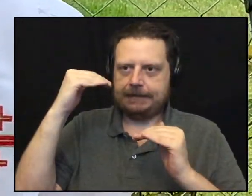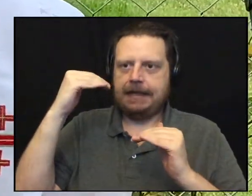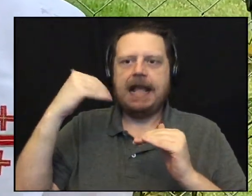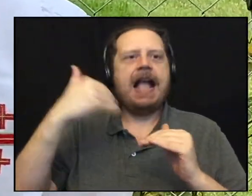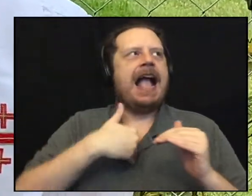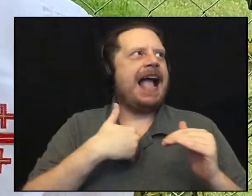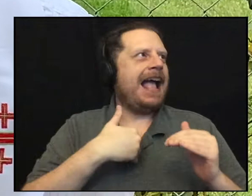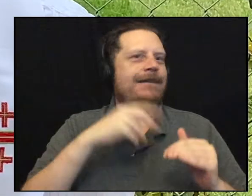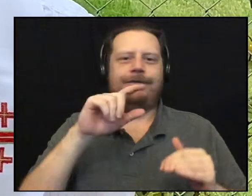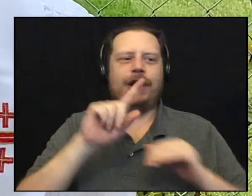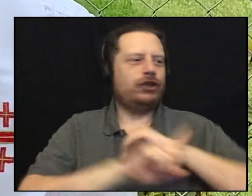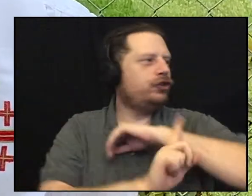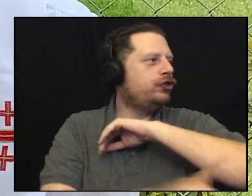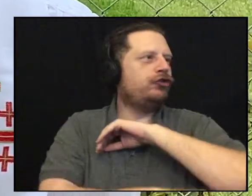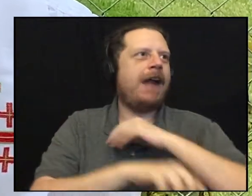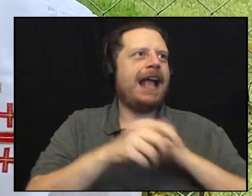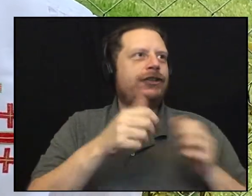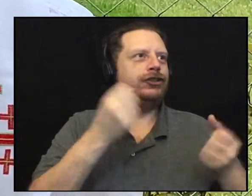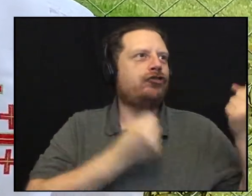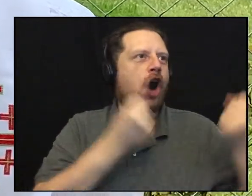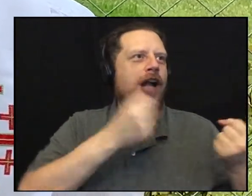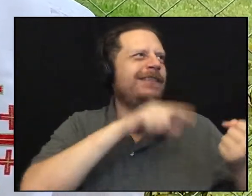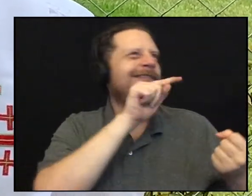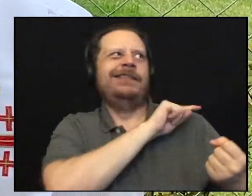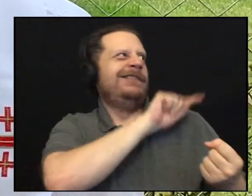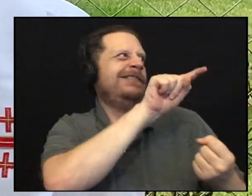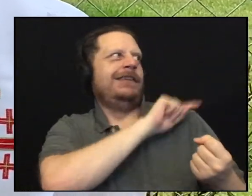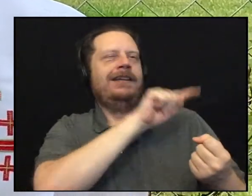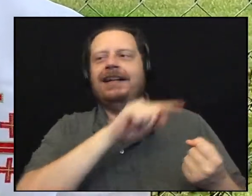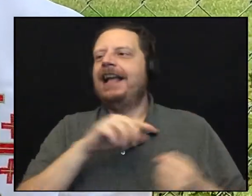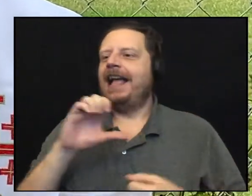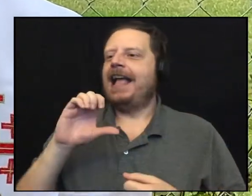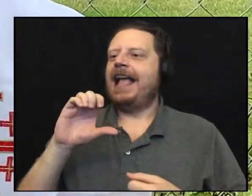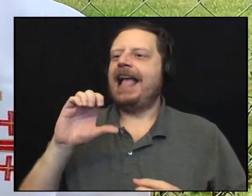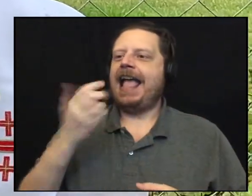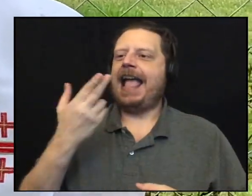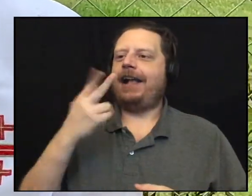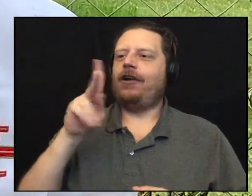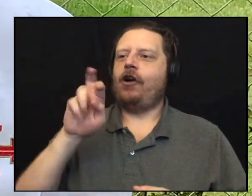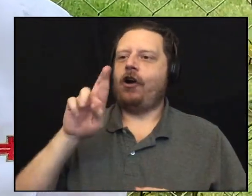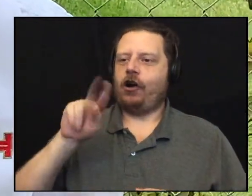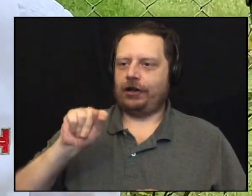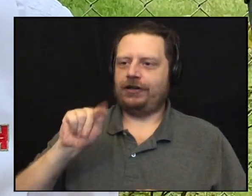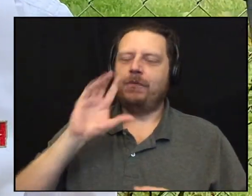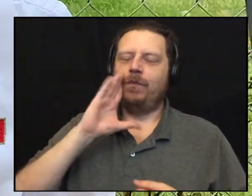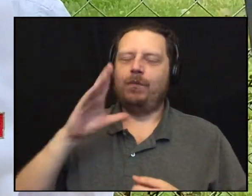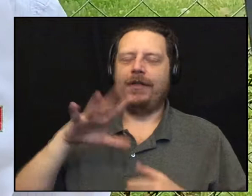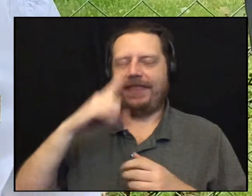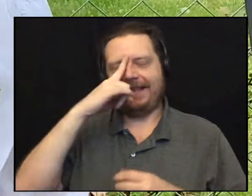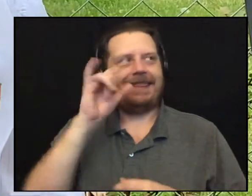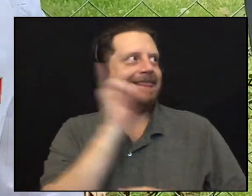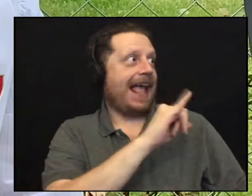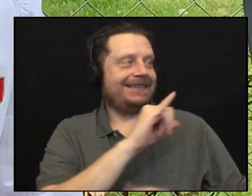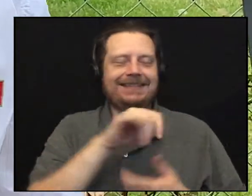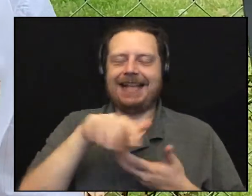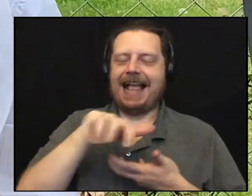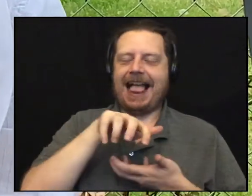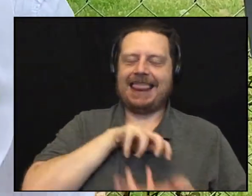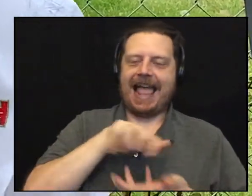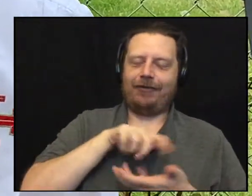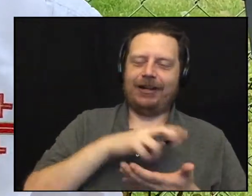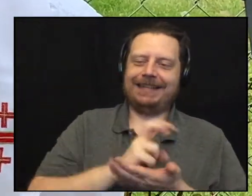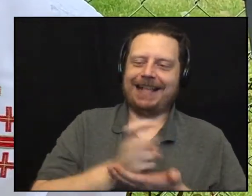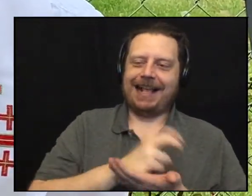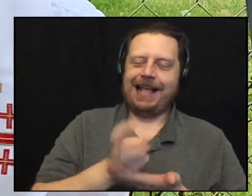or something coming down the street. Eckhart would find that hilarious. So I'm going to wrap up here and finish with another